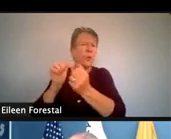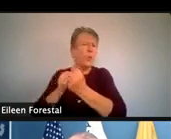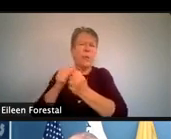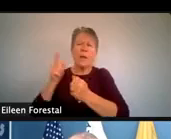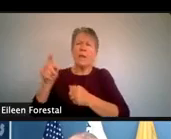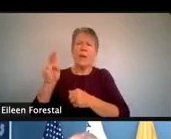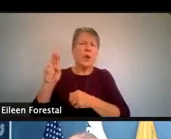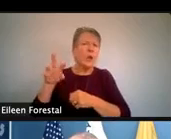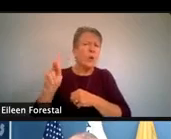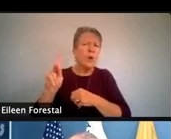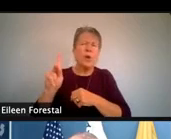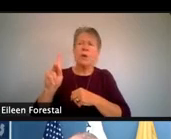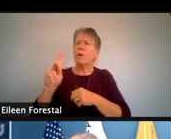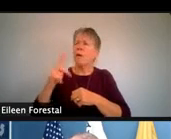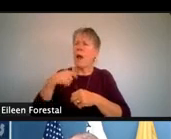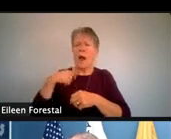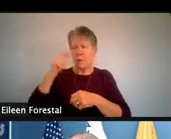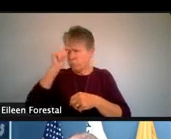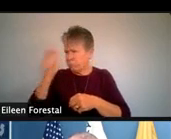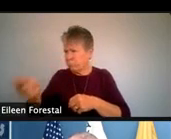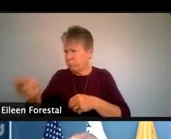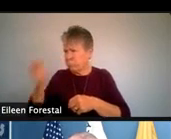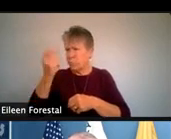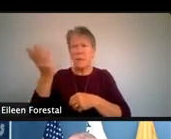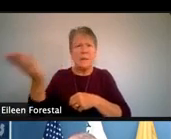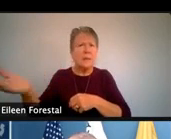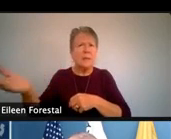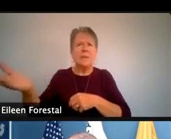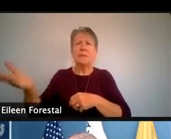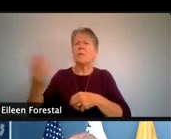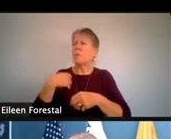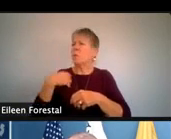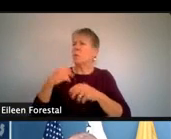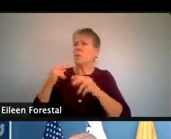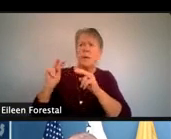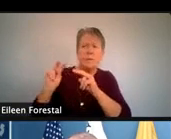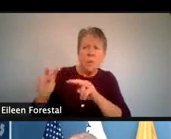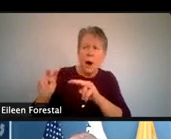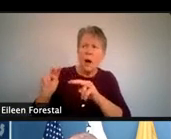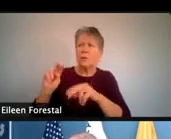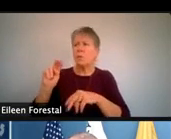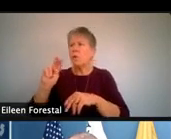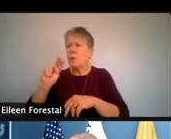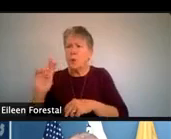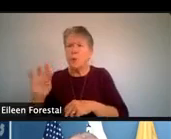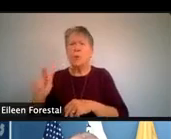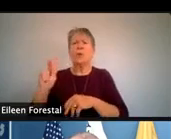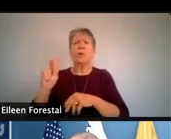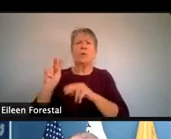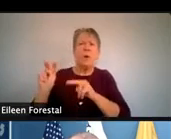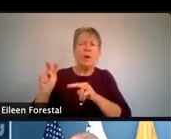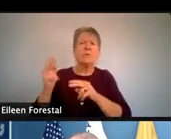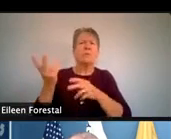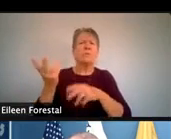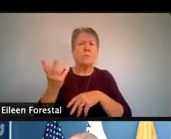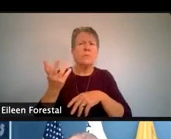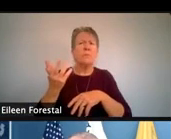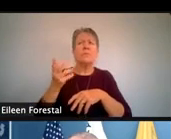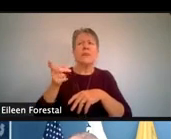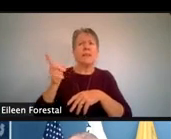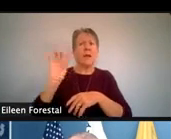over Newark, as you can imagine. And to Carly's questions from a couple of minutes ago, it won't be the last hotspot. I fear that we'll be